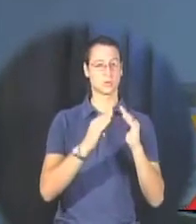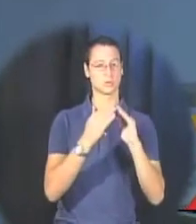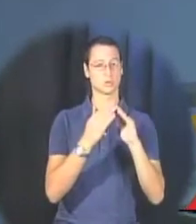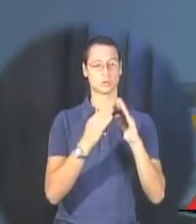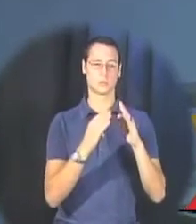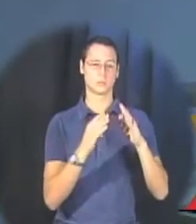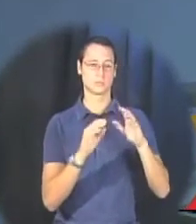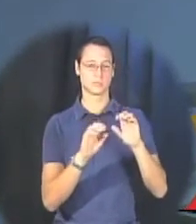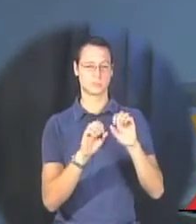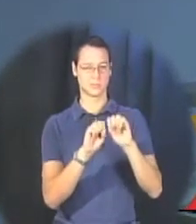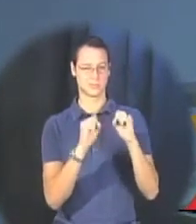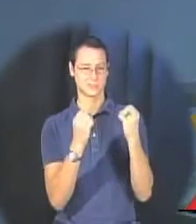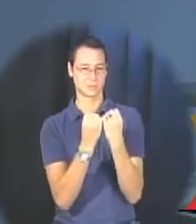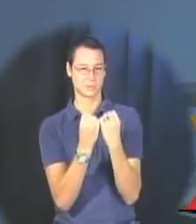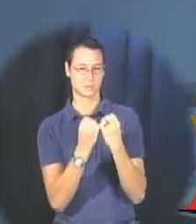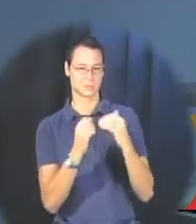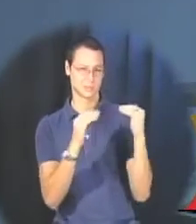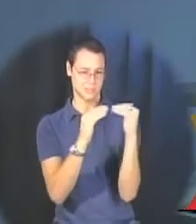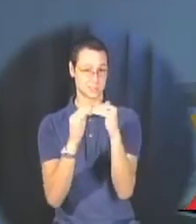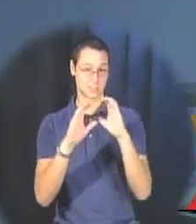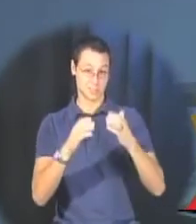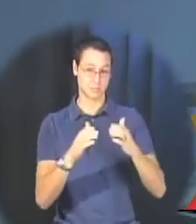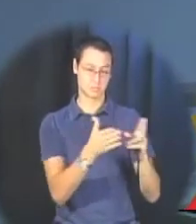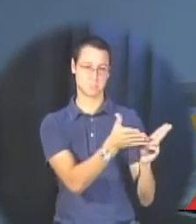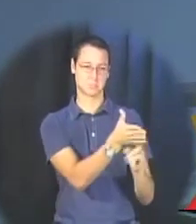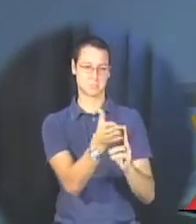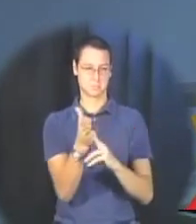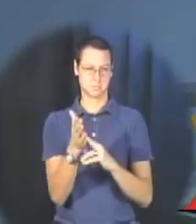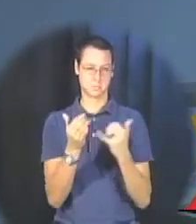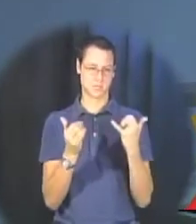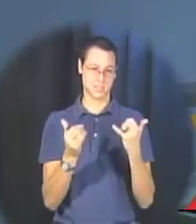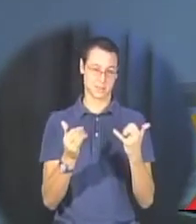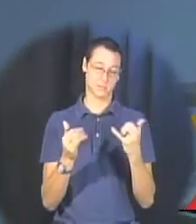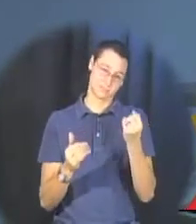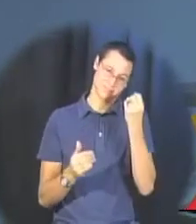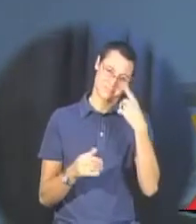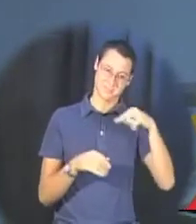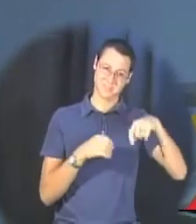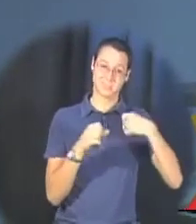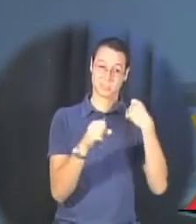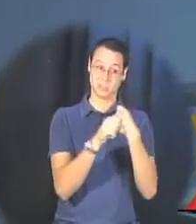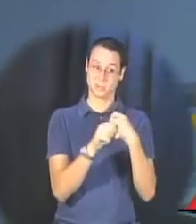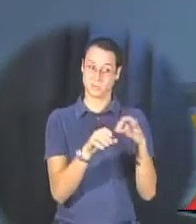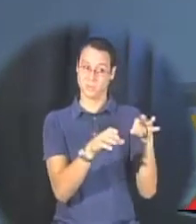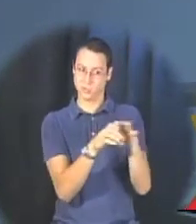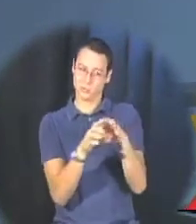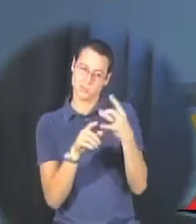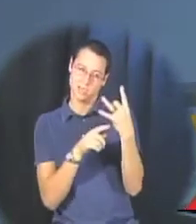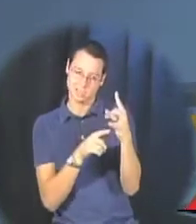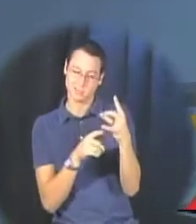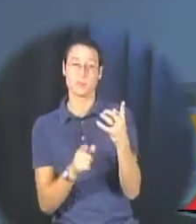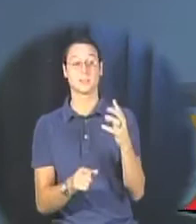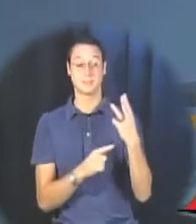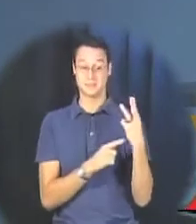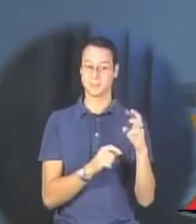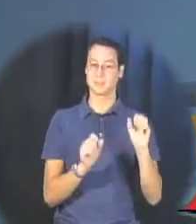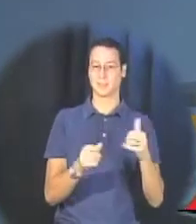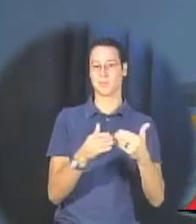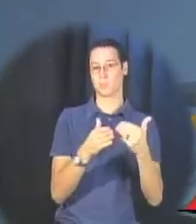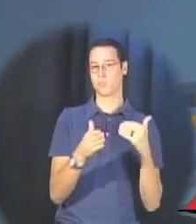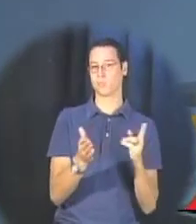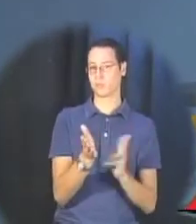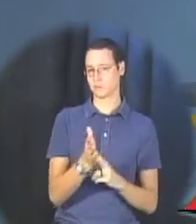both lunch shifts today and tomorrow. You must be 18 to vote in this year's election, but at least 16 to pre-register.